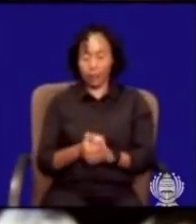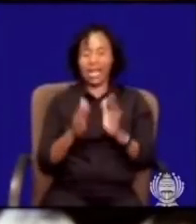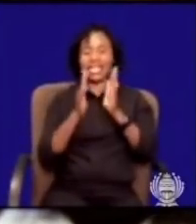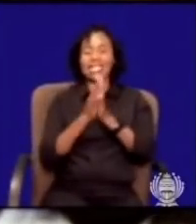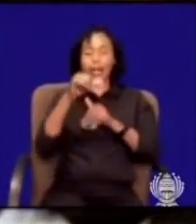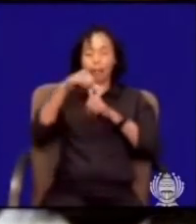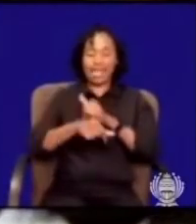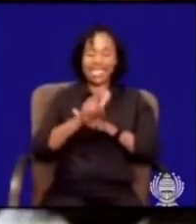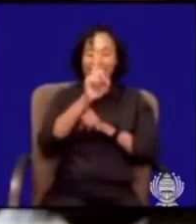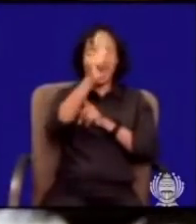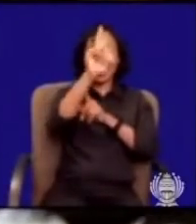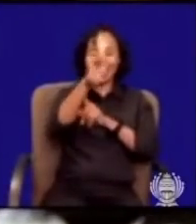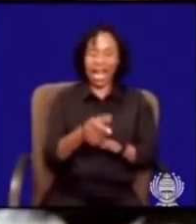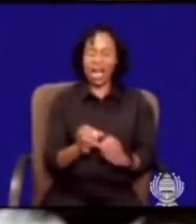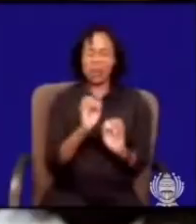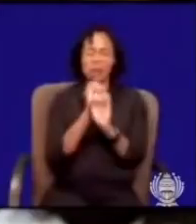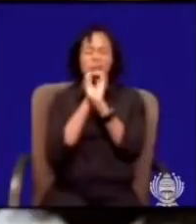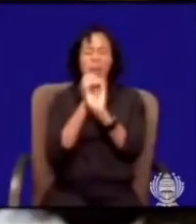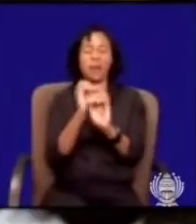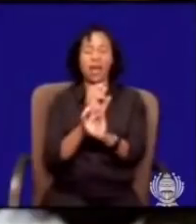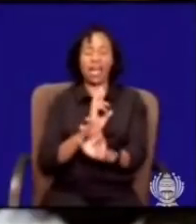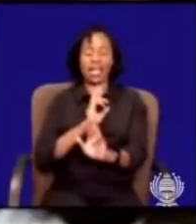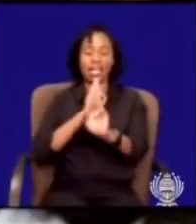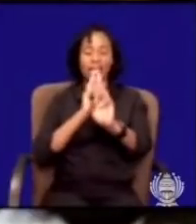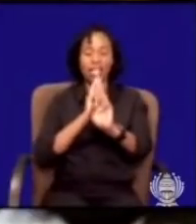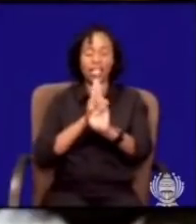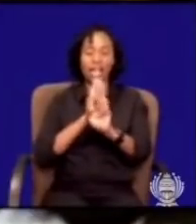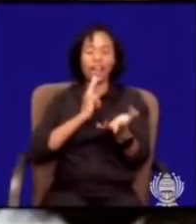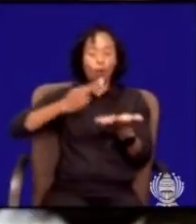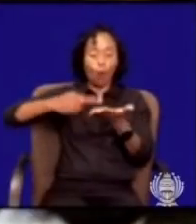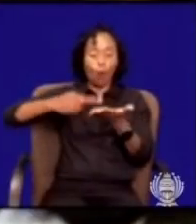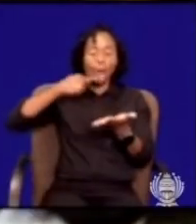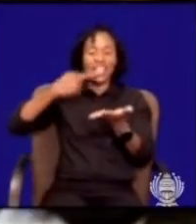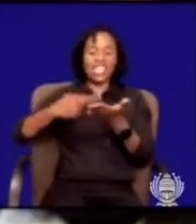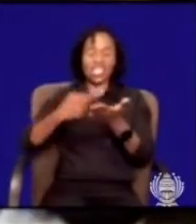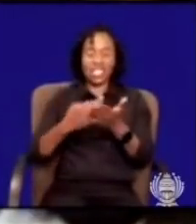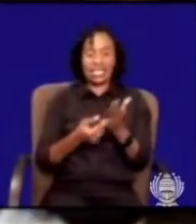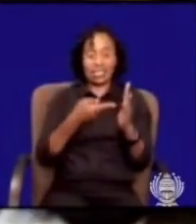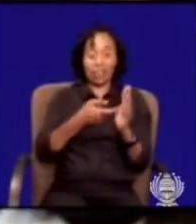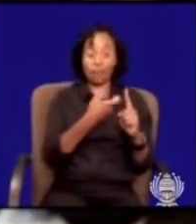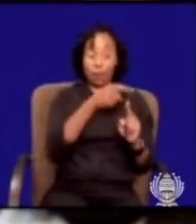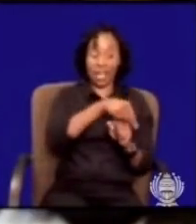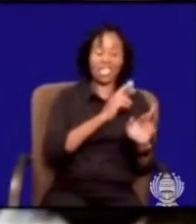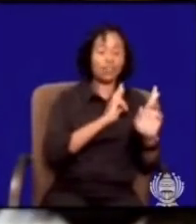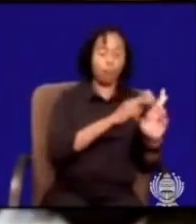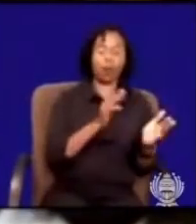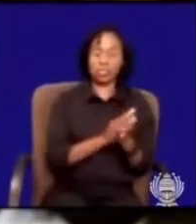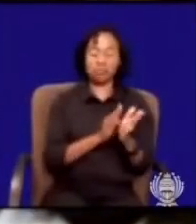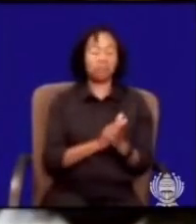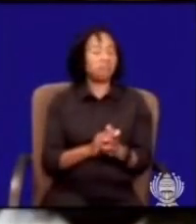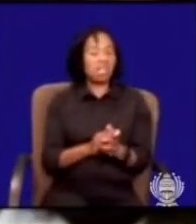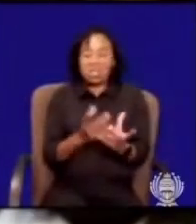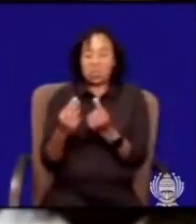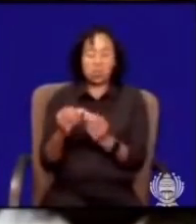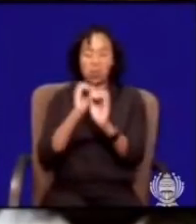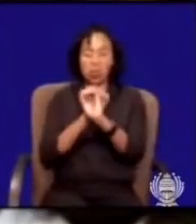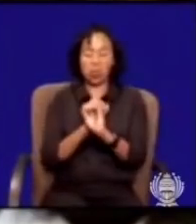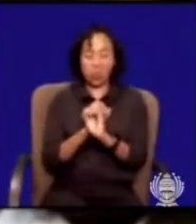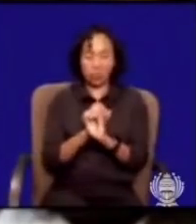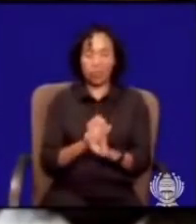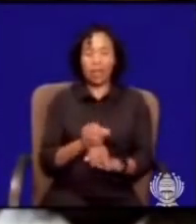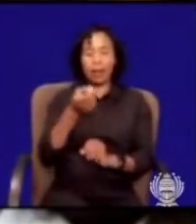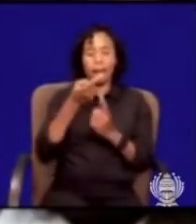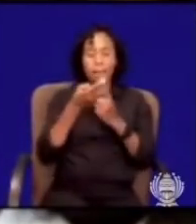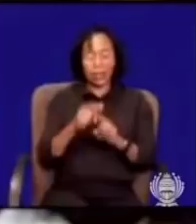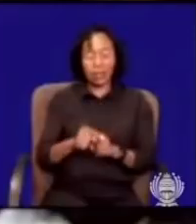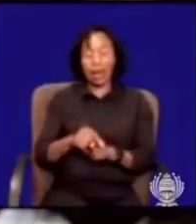later, not one of the recommendations that followed has been implemented. Littered with excuses, Minister de Lille's department's